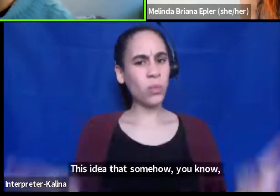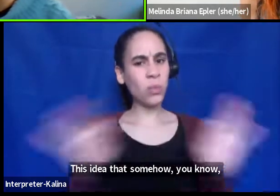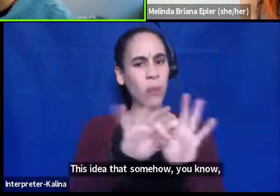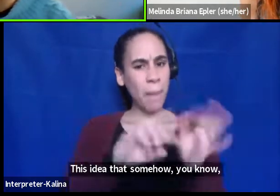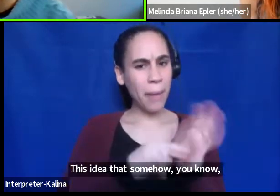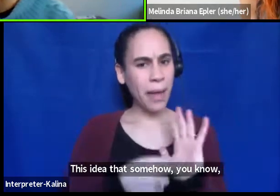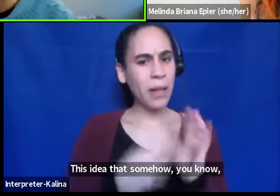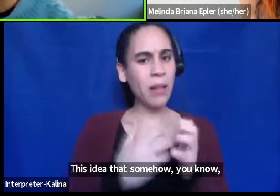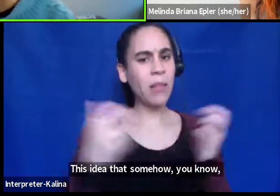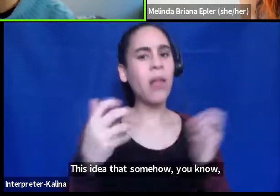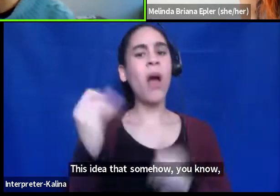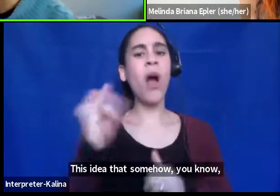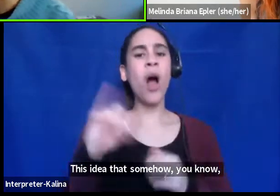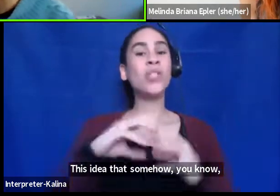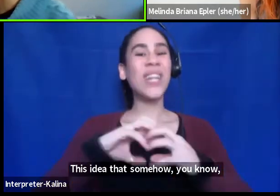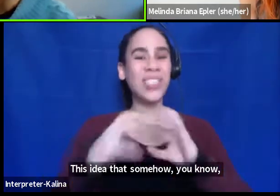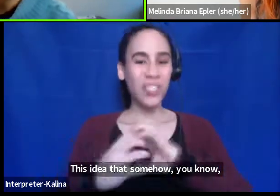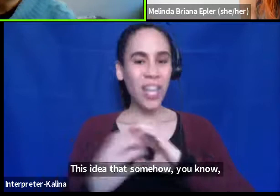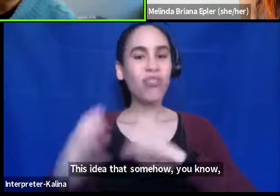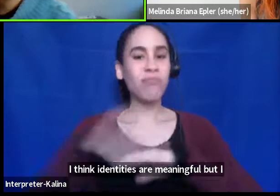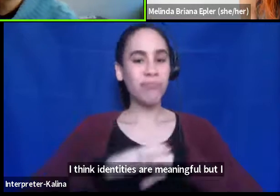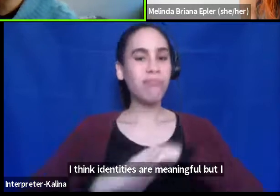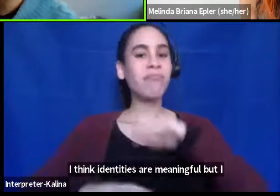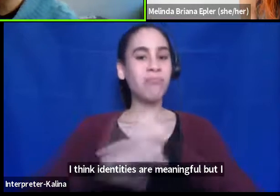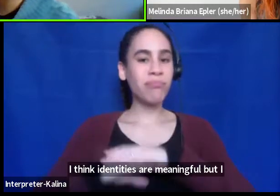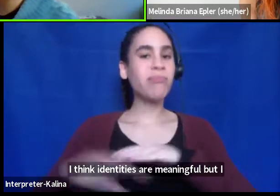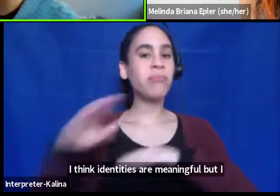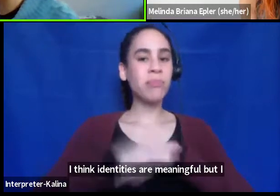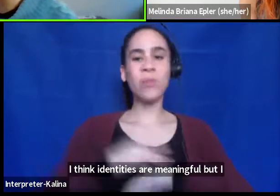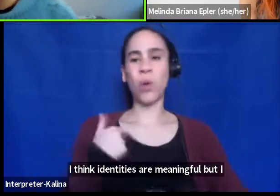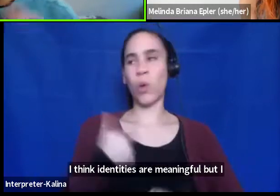all intersectional. And I think that we can't